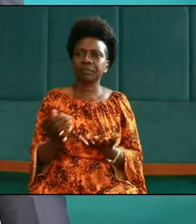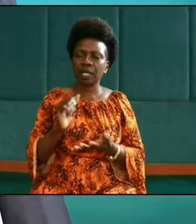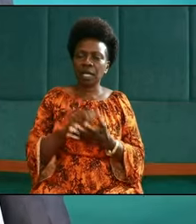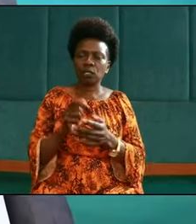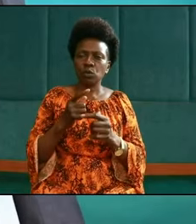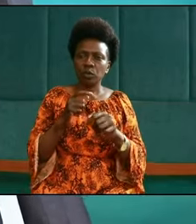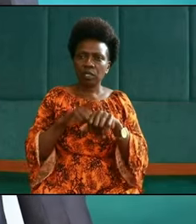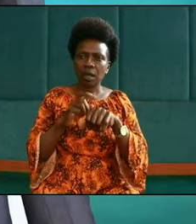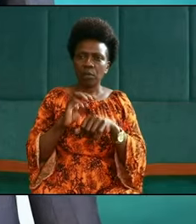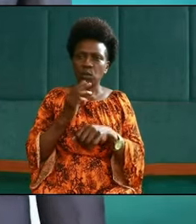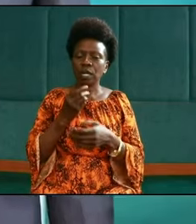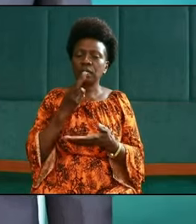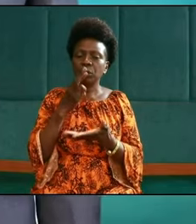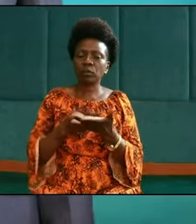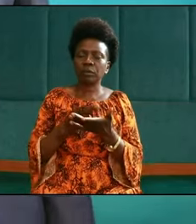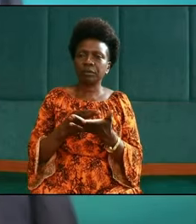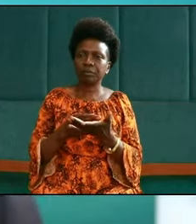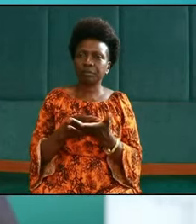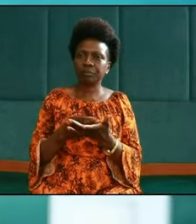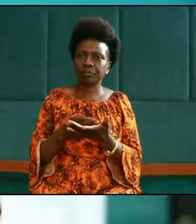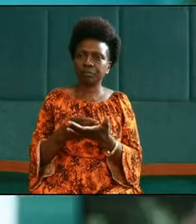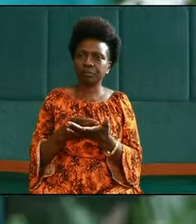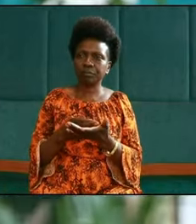that is when we can respond well.